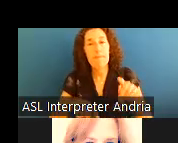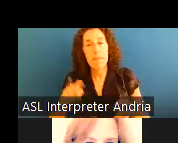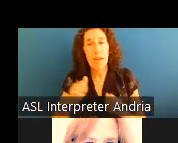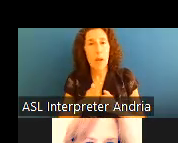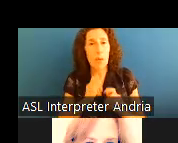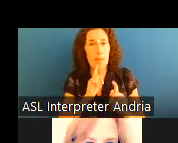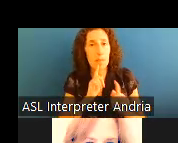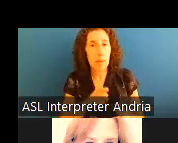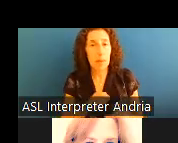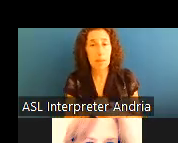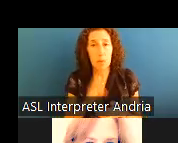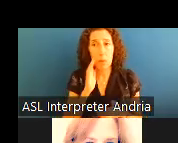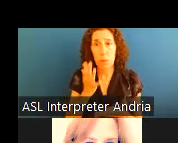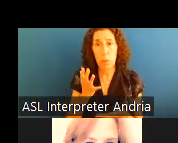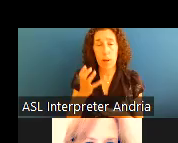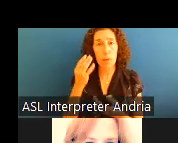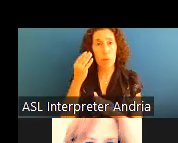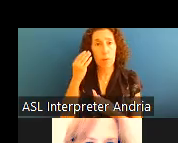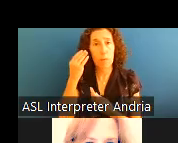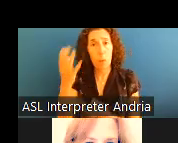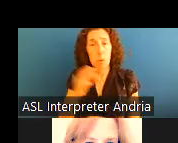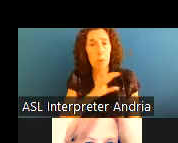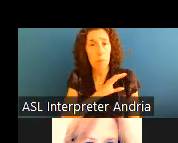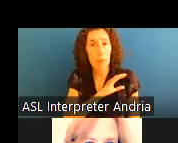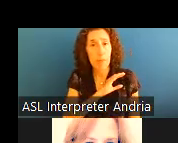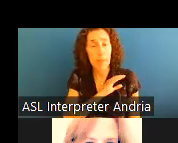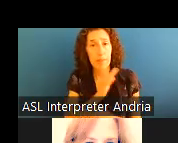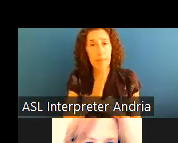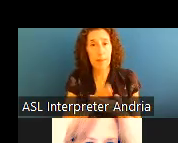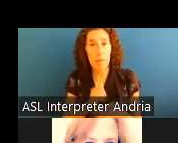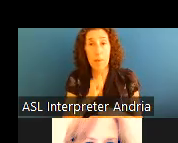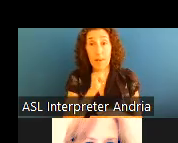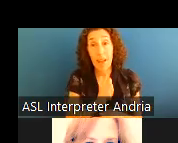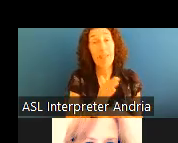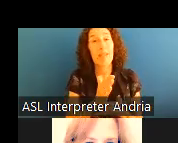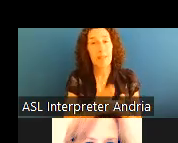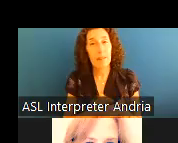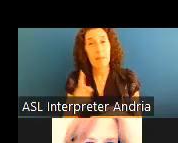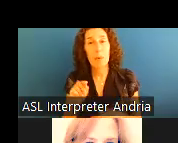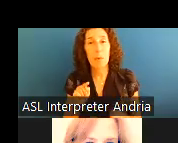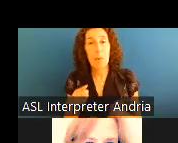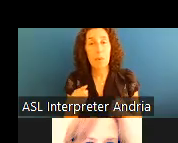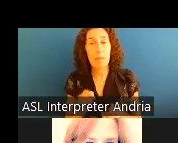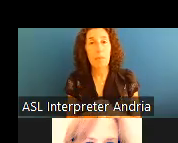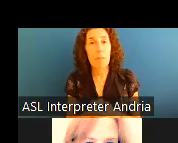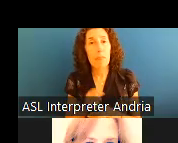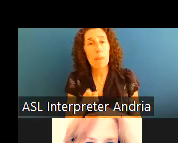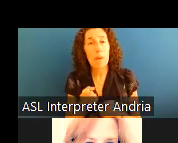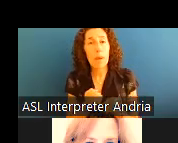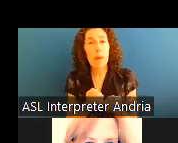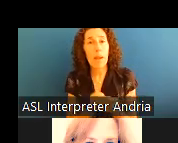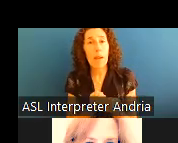assault to law enforcement. As advocates, we are there to focus on the survivor's needs and supporting them through